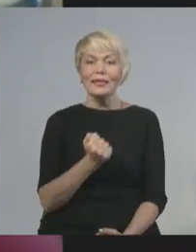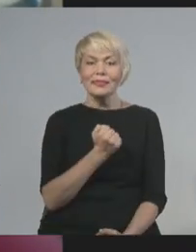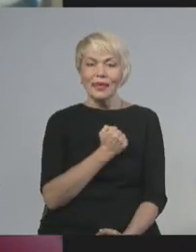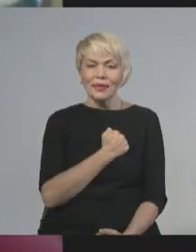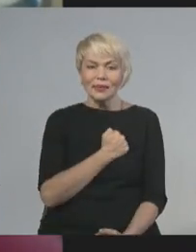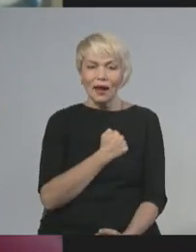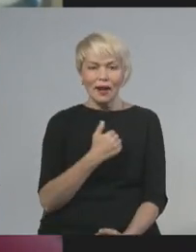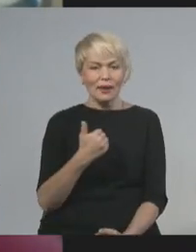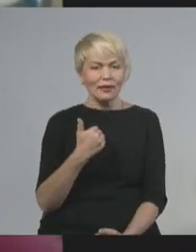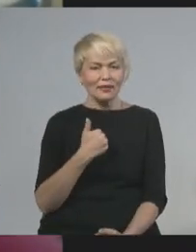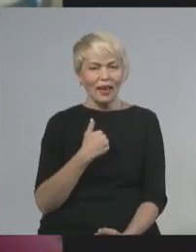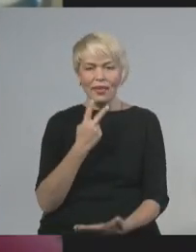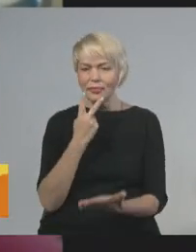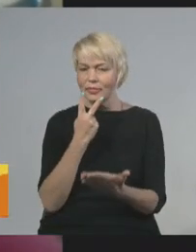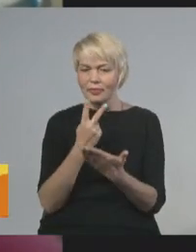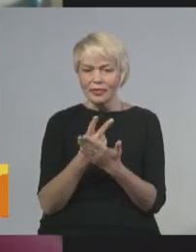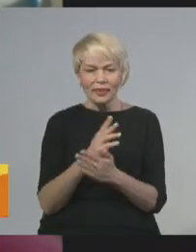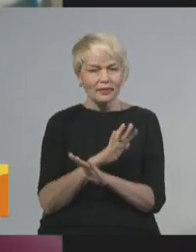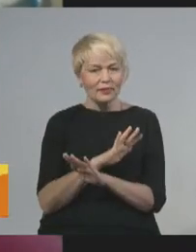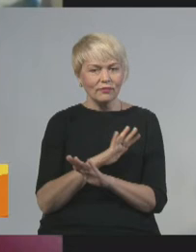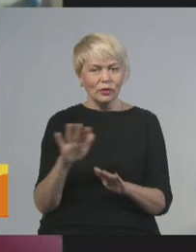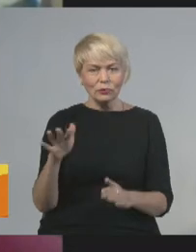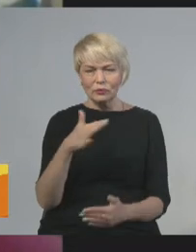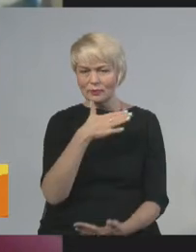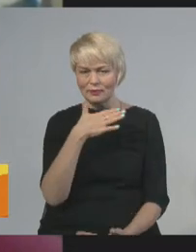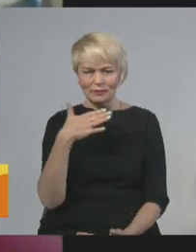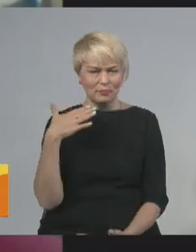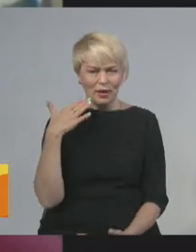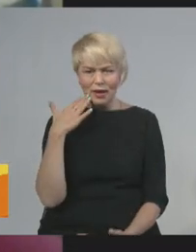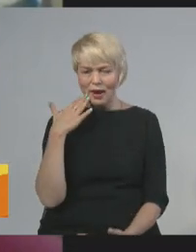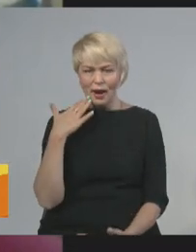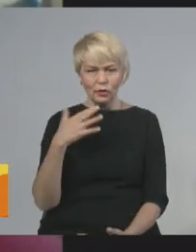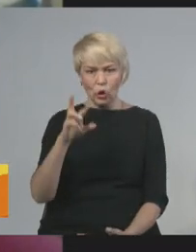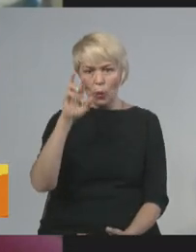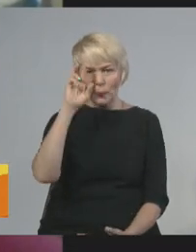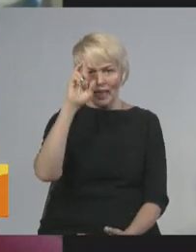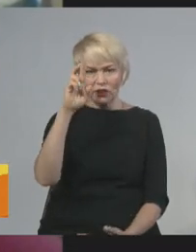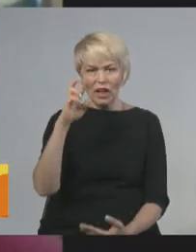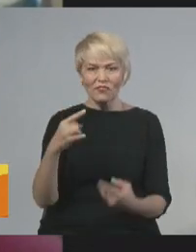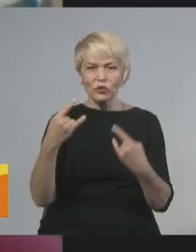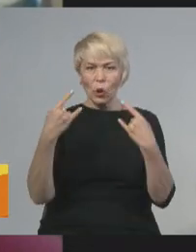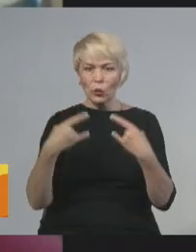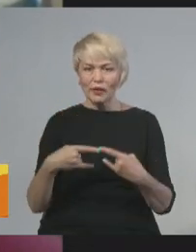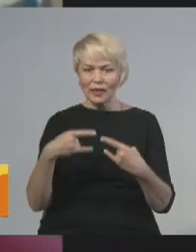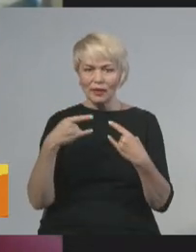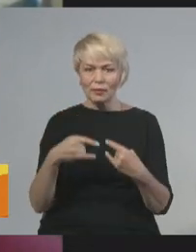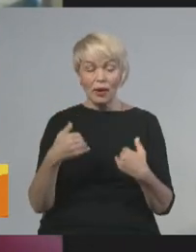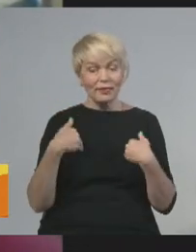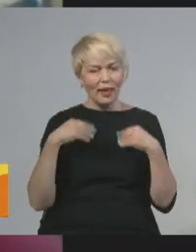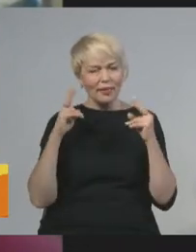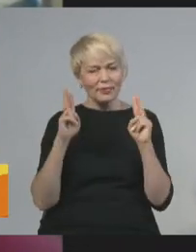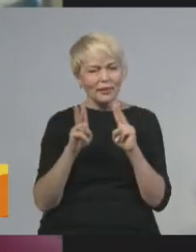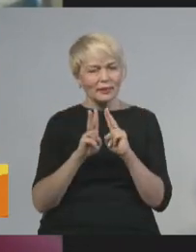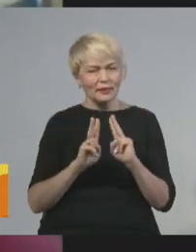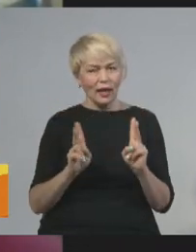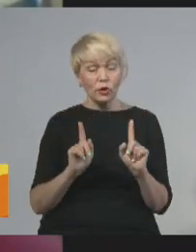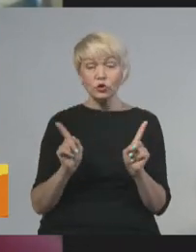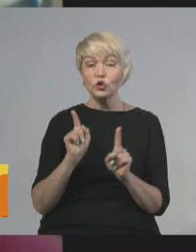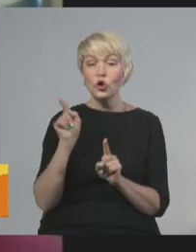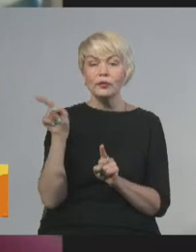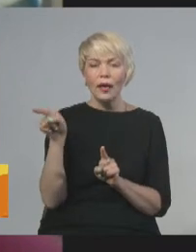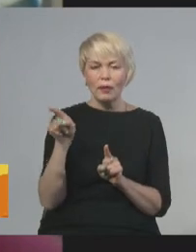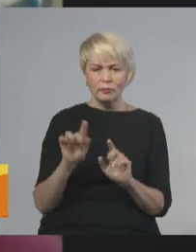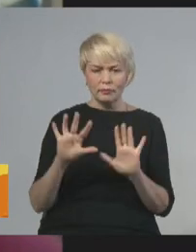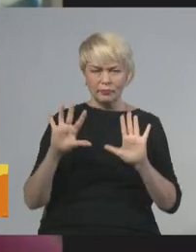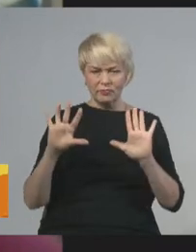of public tv anymore and it's not that i don't want to understand but it really is